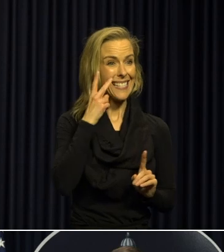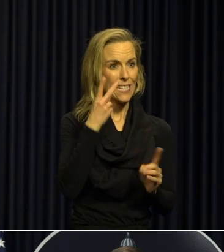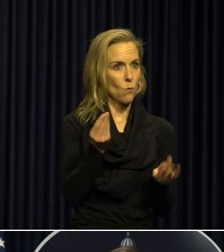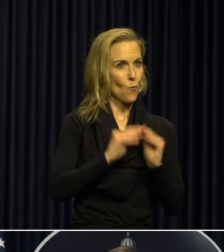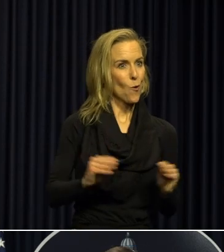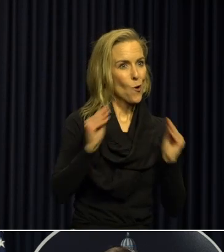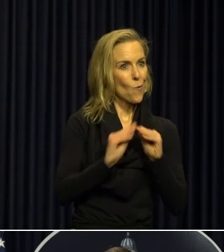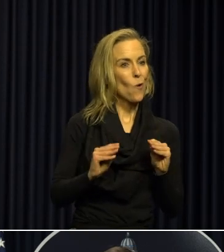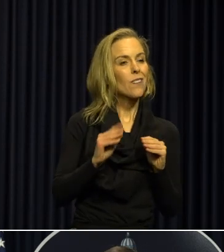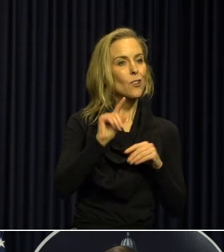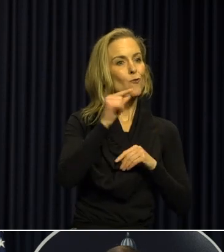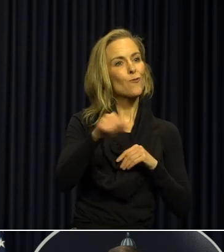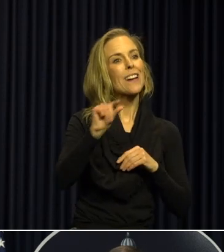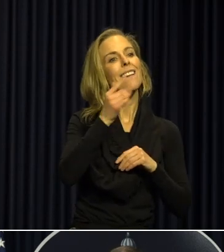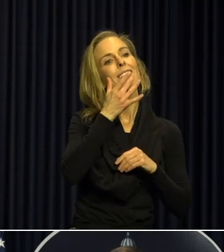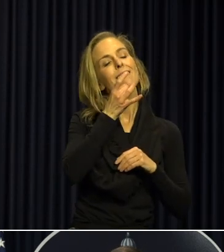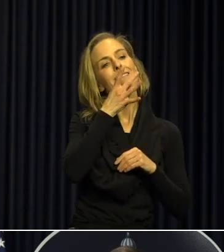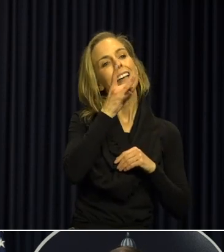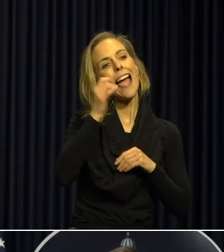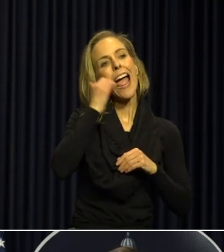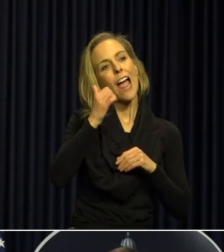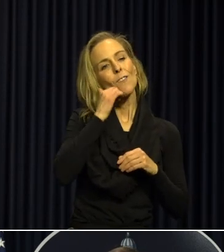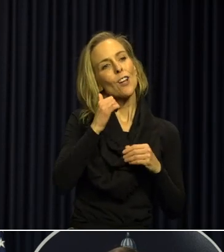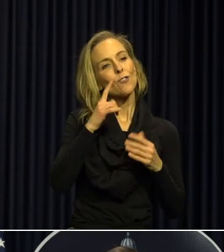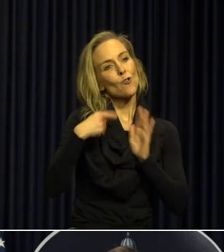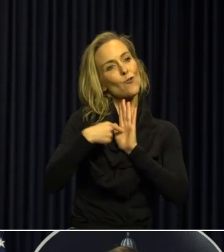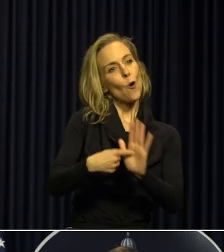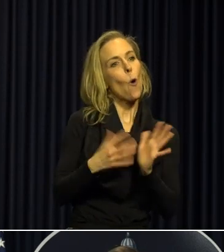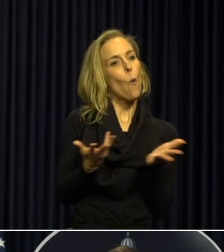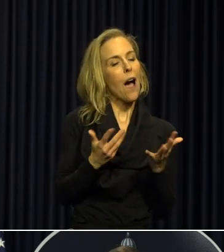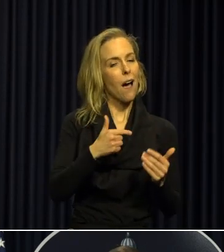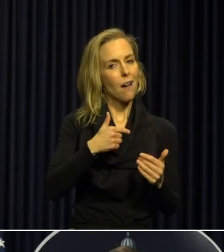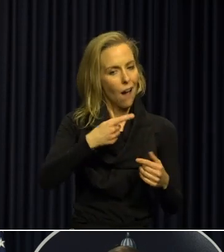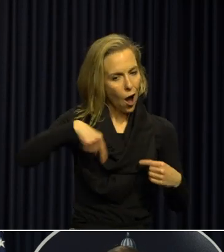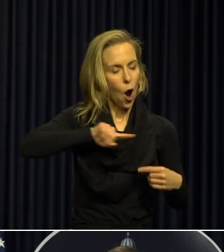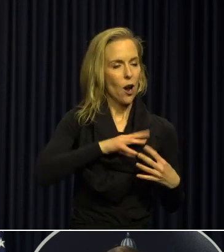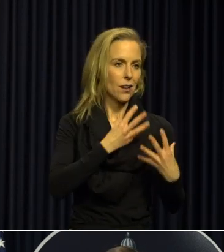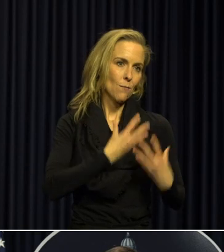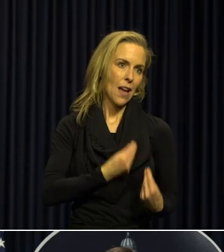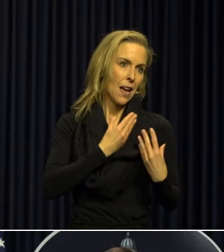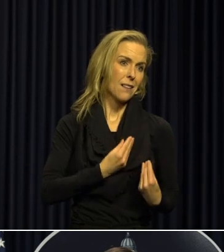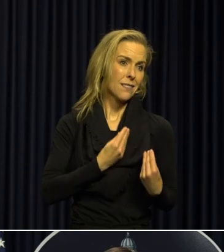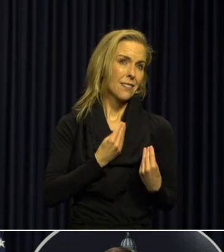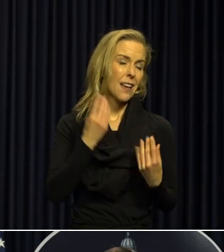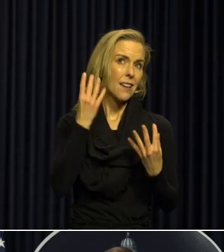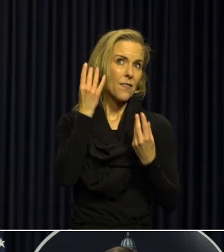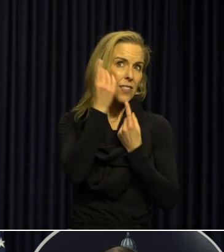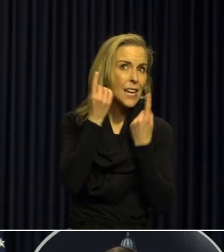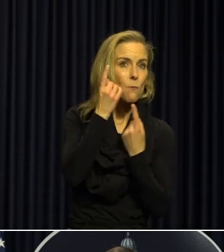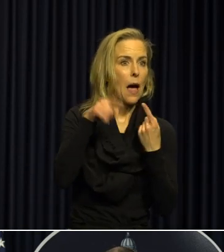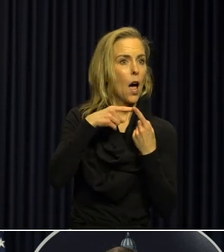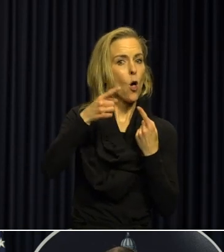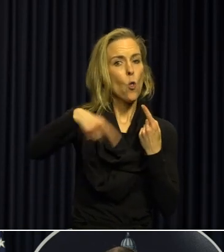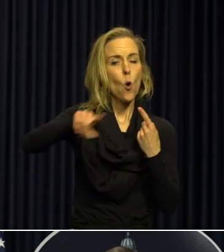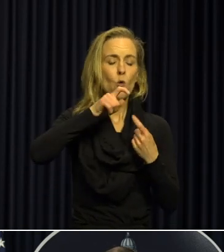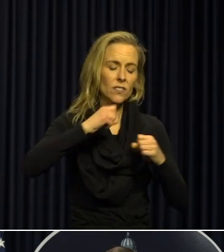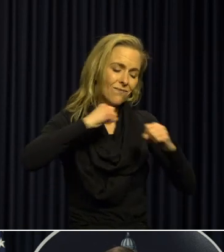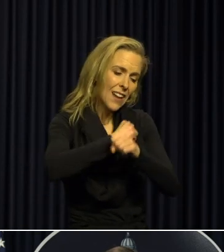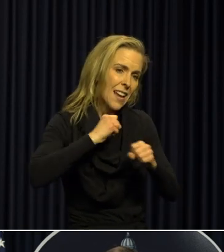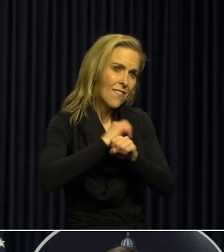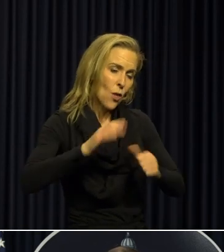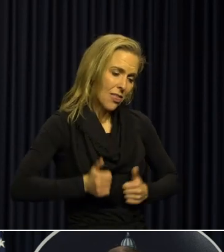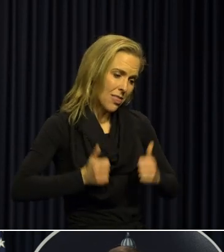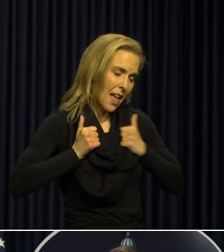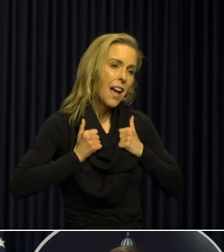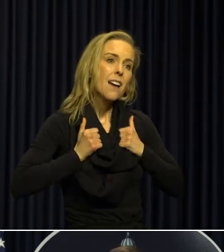day, shows our compassion, that we are thinking about everybody out there fighting COVID-19, and